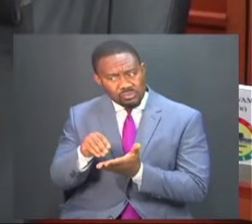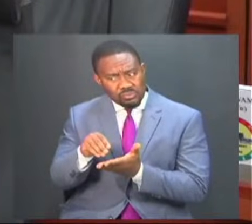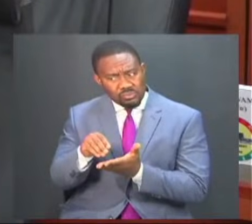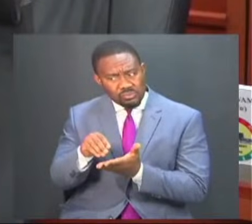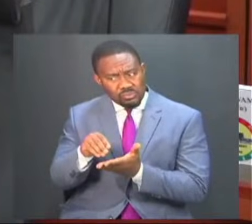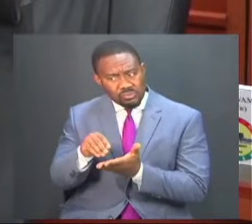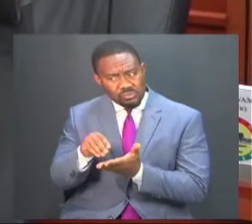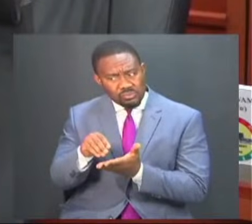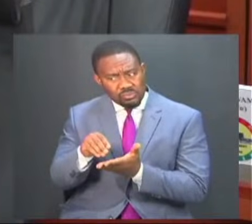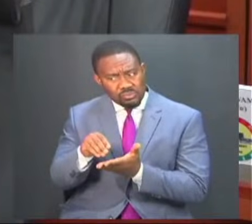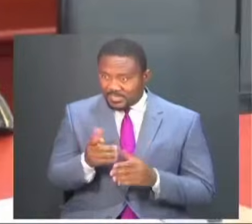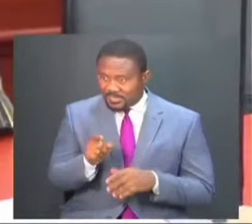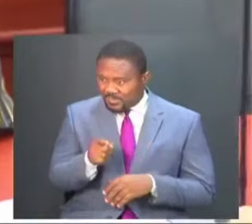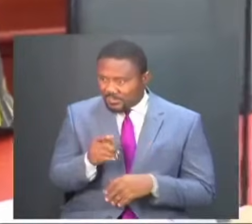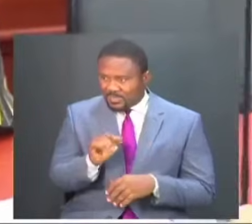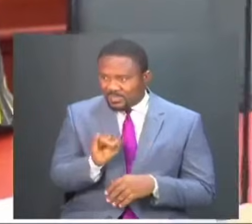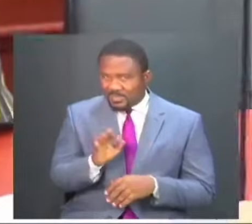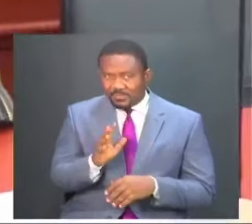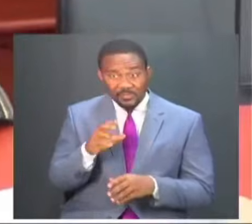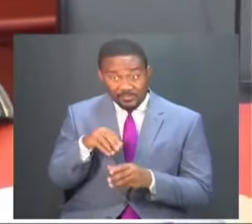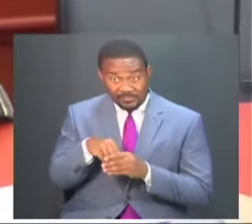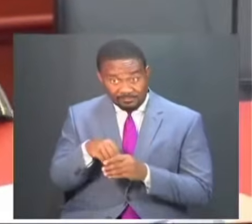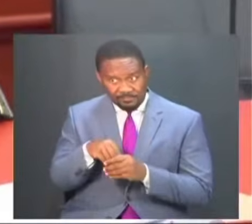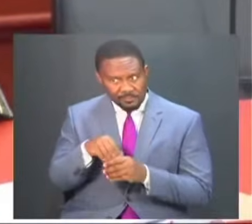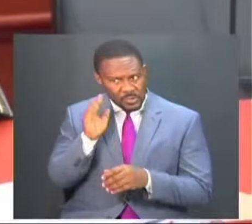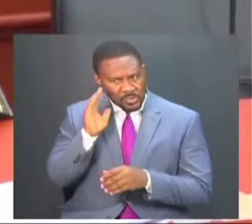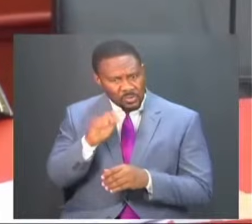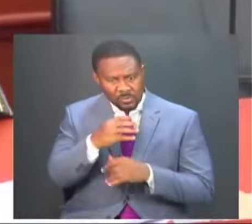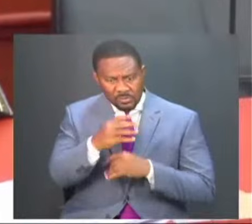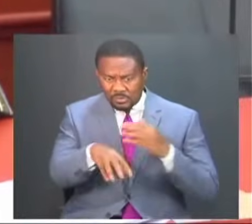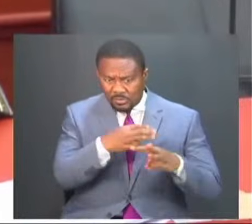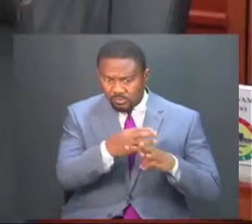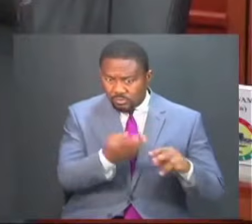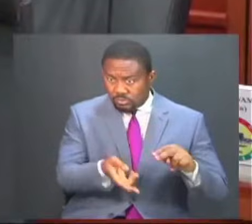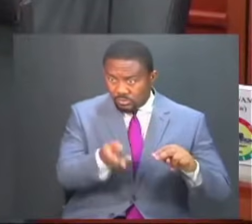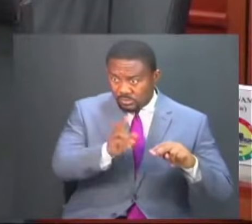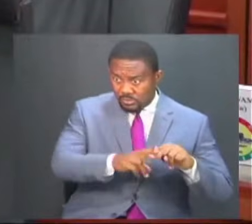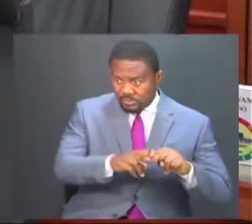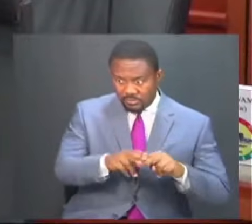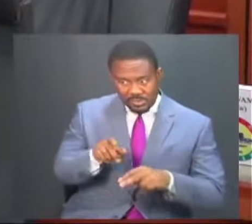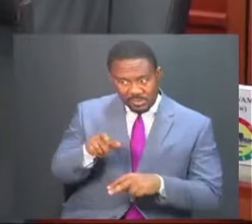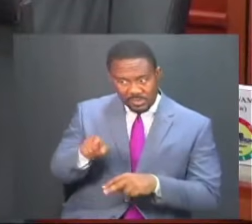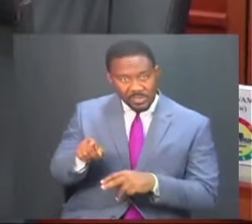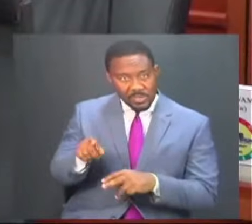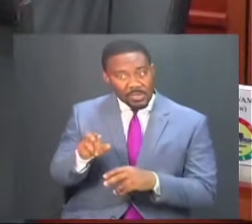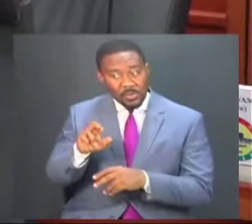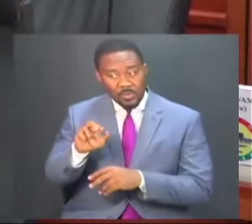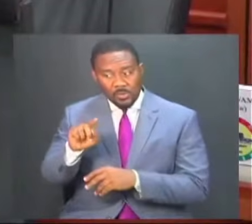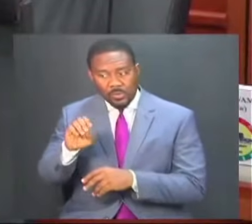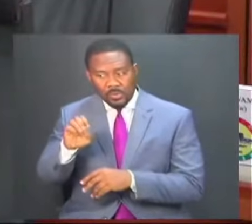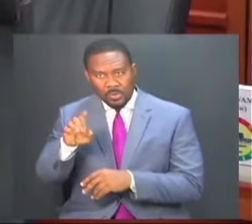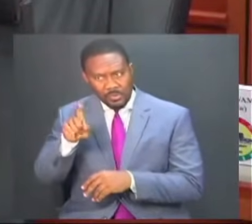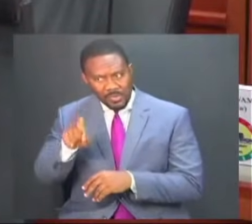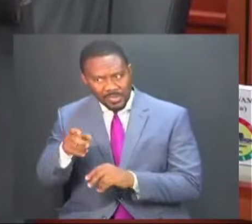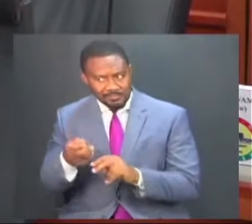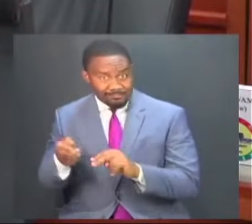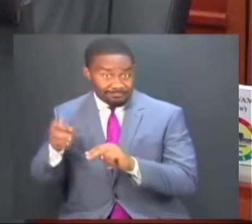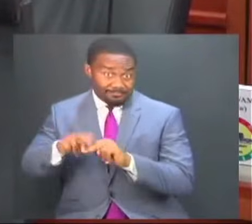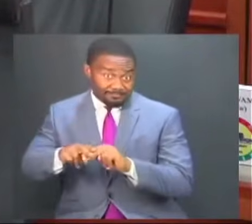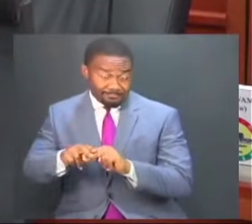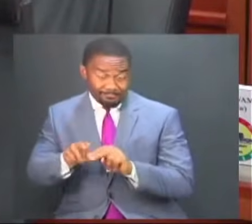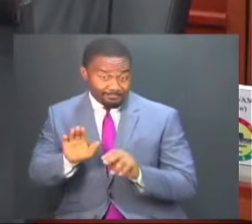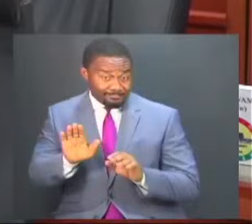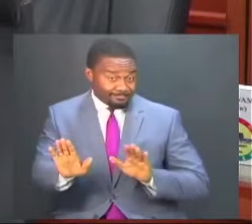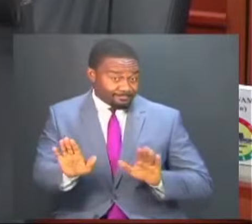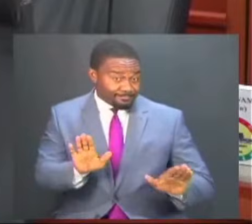Ghana a higher rate of royalties. It is the decision to bring this broader legislation